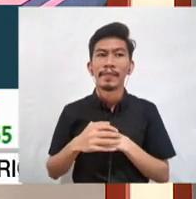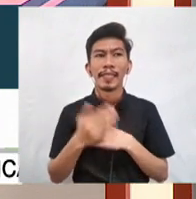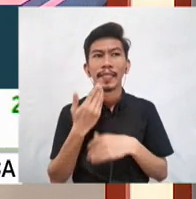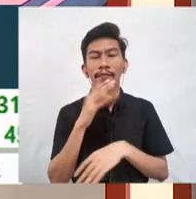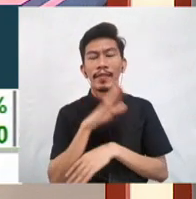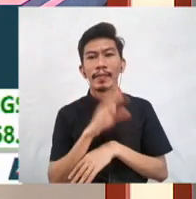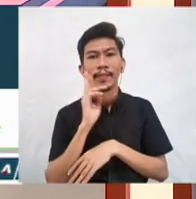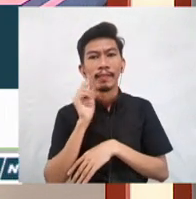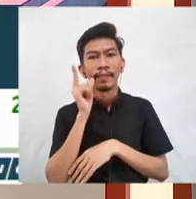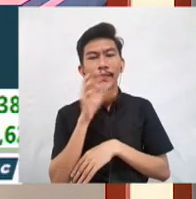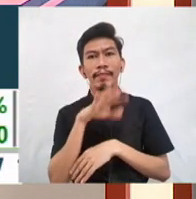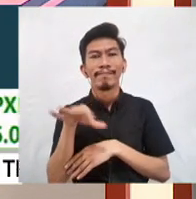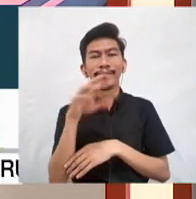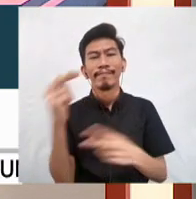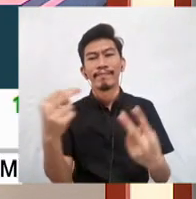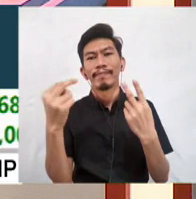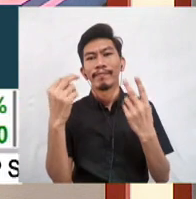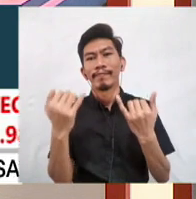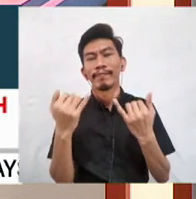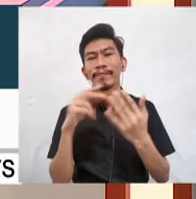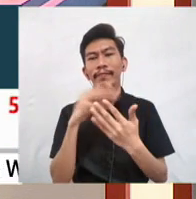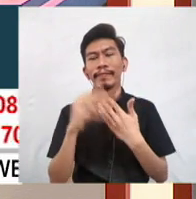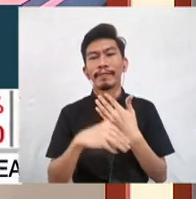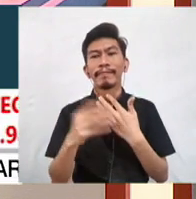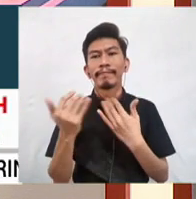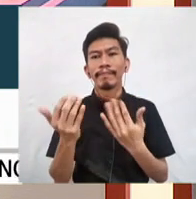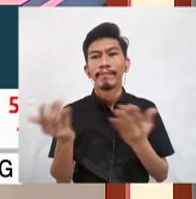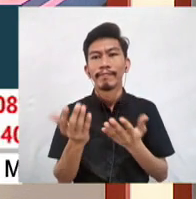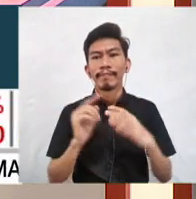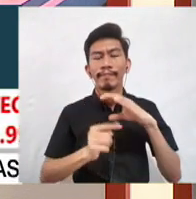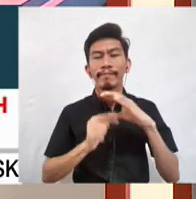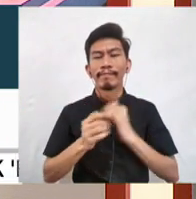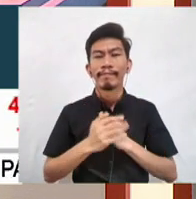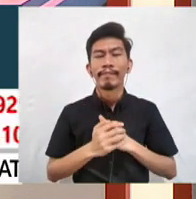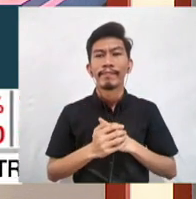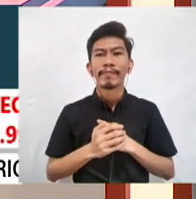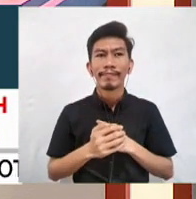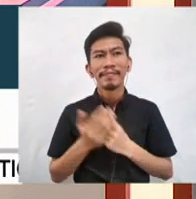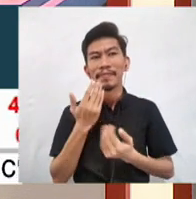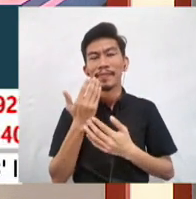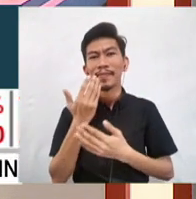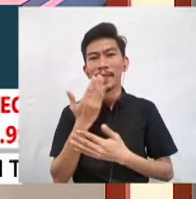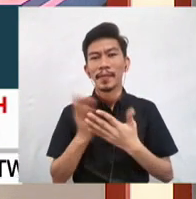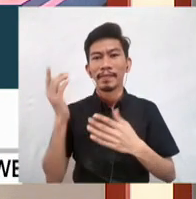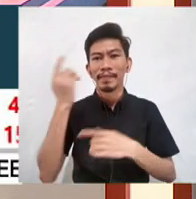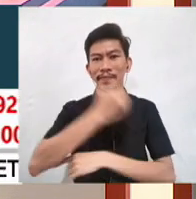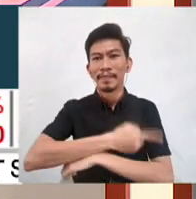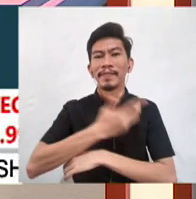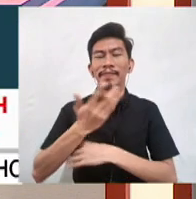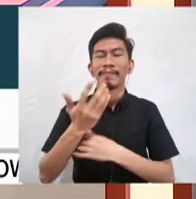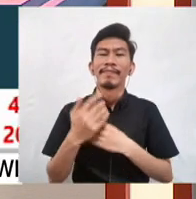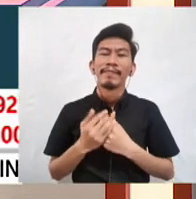all our listeners to this program here at ABS-CBN. Mm-hmm. Magandang araw po sa lahat.